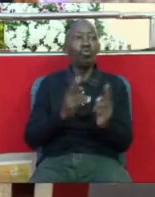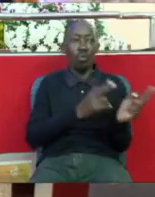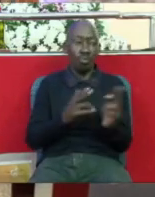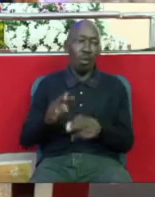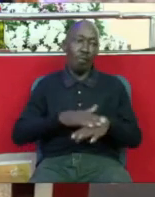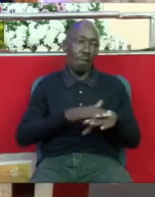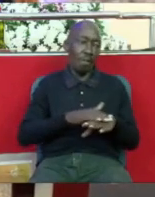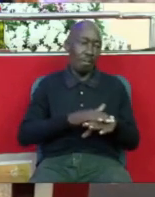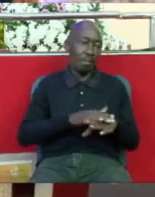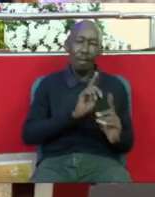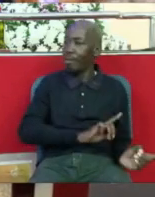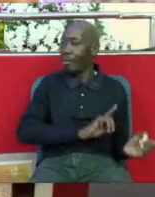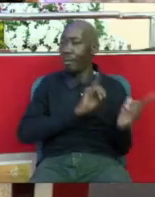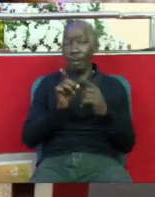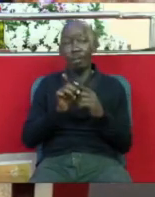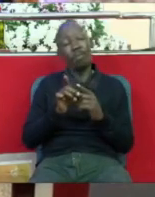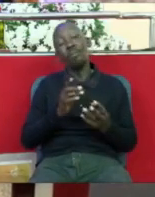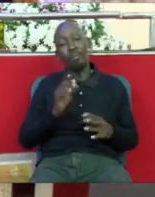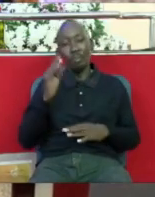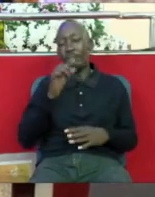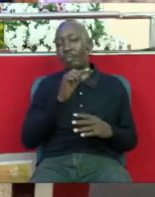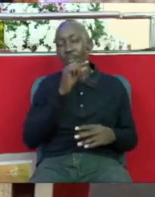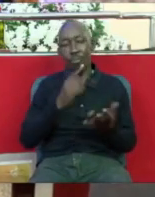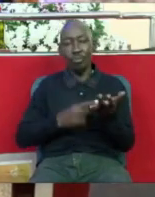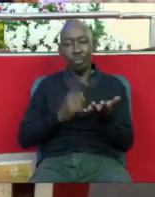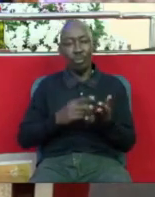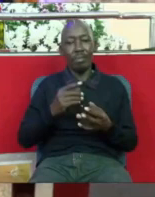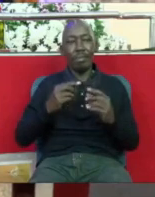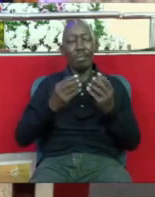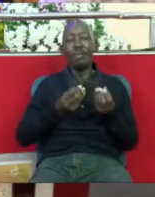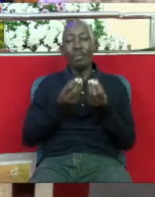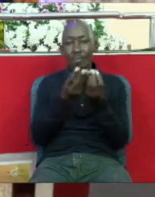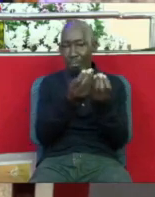So he set us that day aside. Na hiyo basi akatenga hiyo siku.